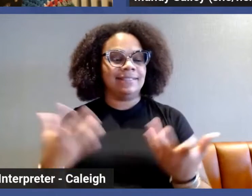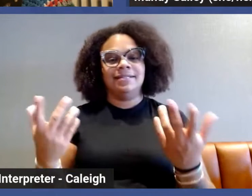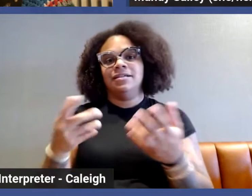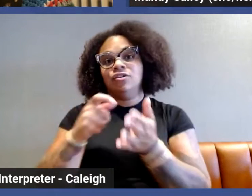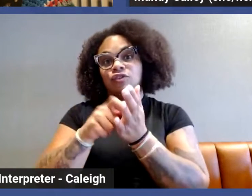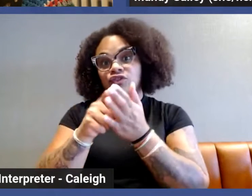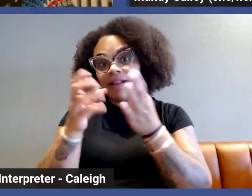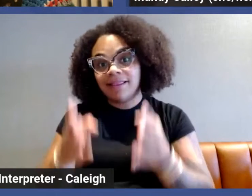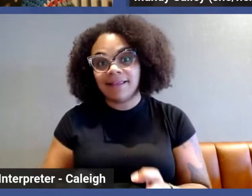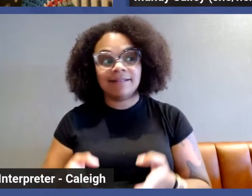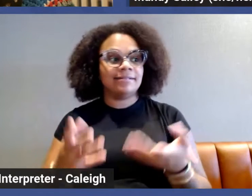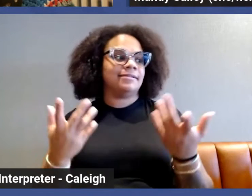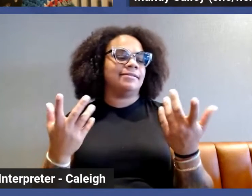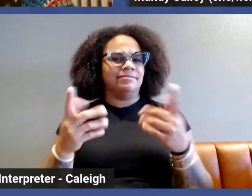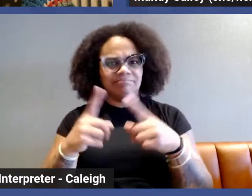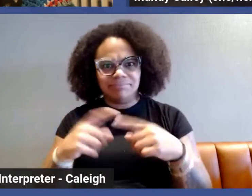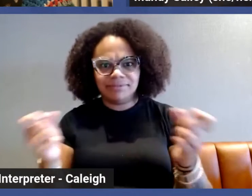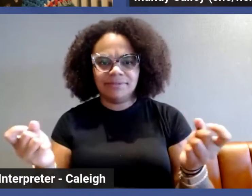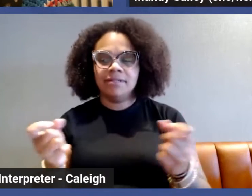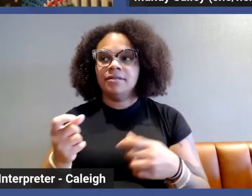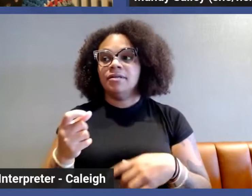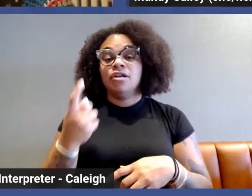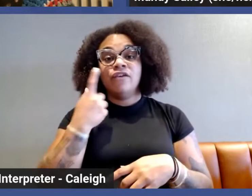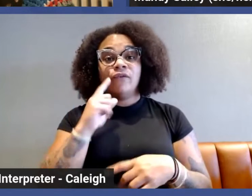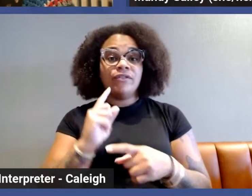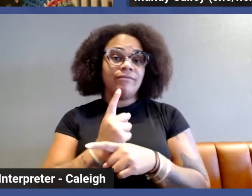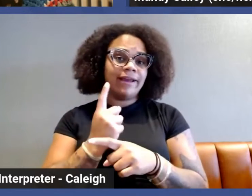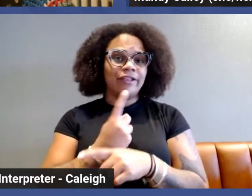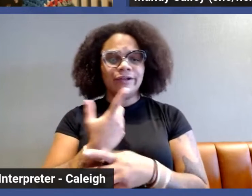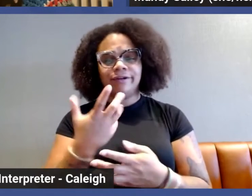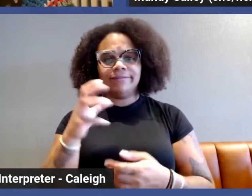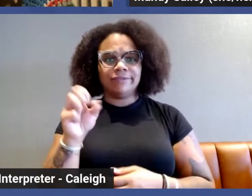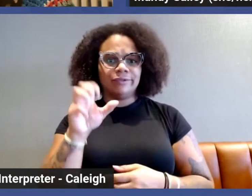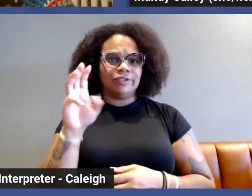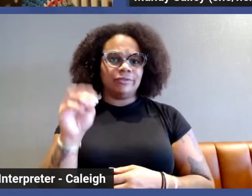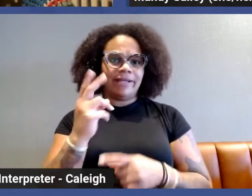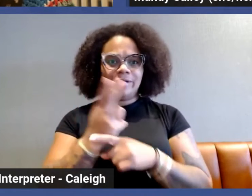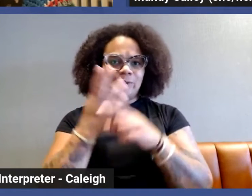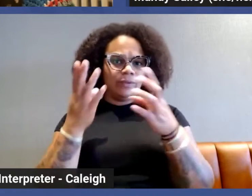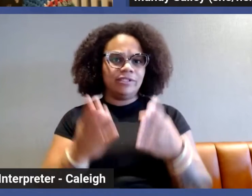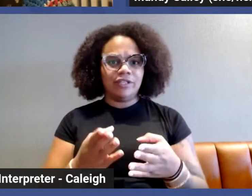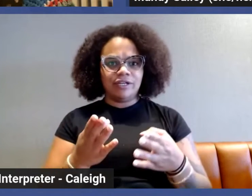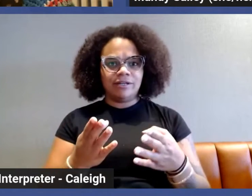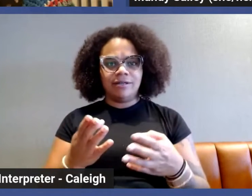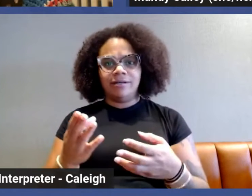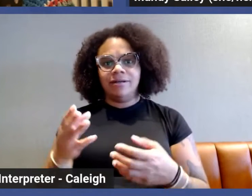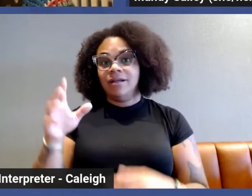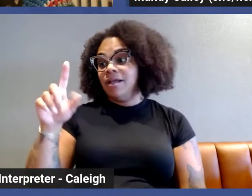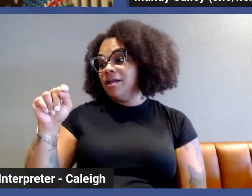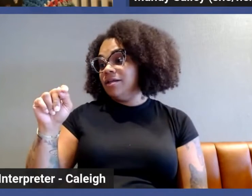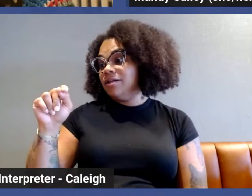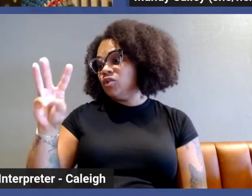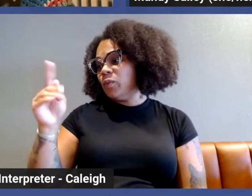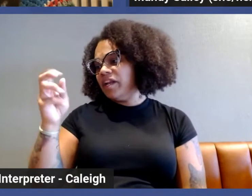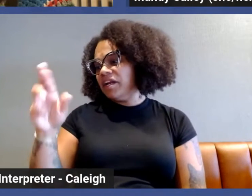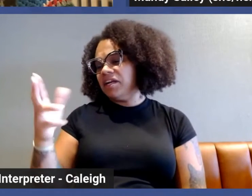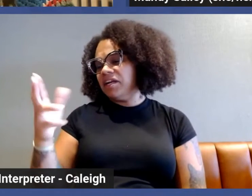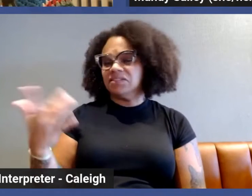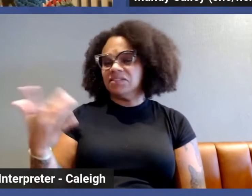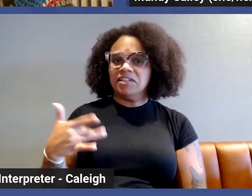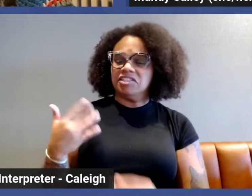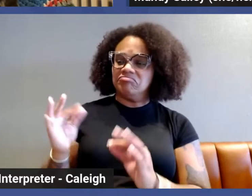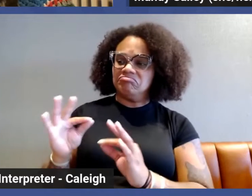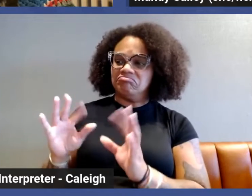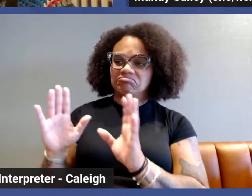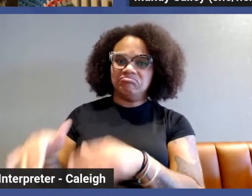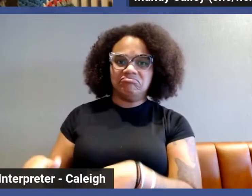think for your everyday regular social media user, it's like, Twitter, okay, it's another platform. We're not going to use it. It's going to go the